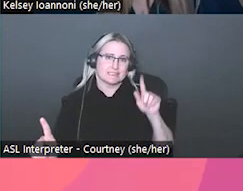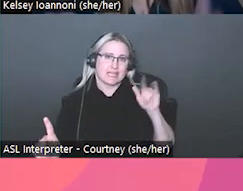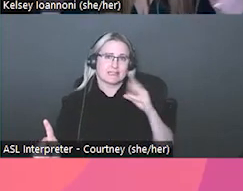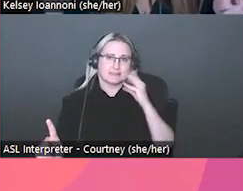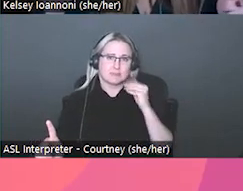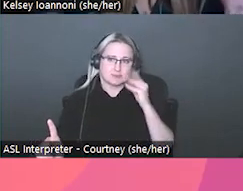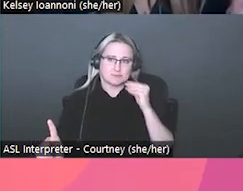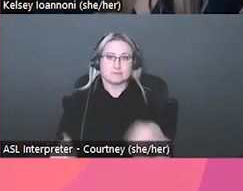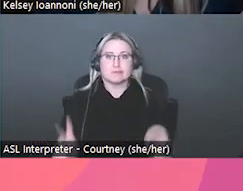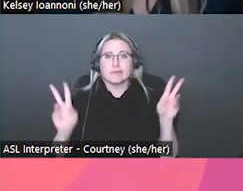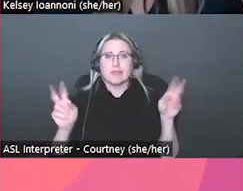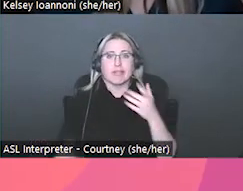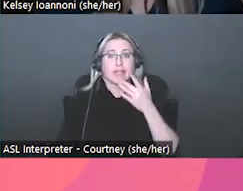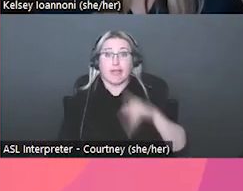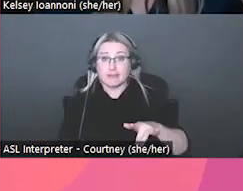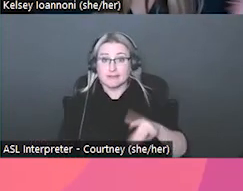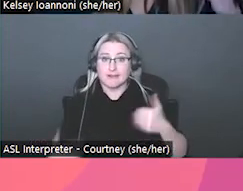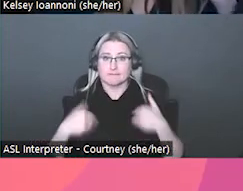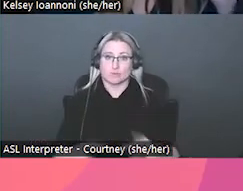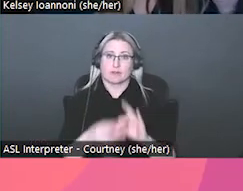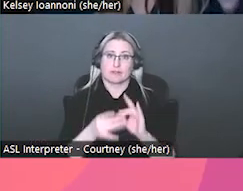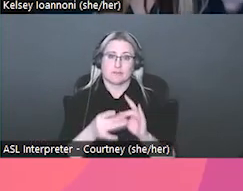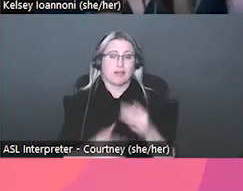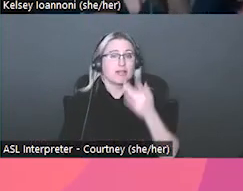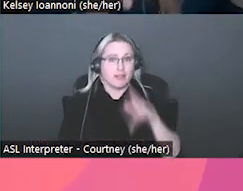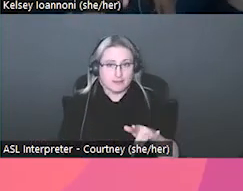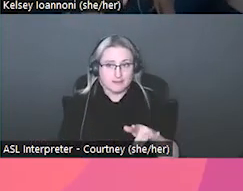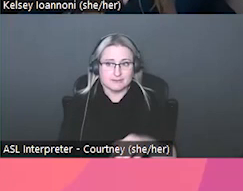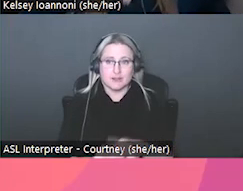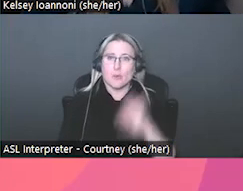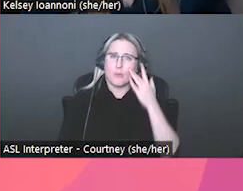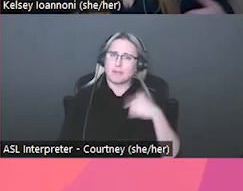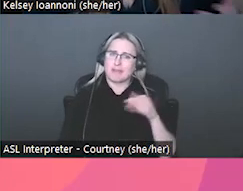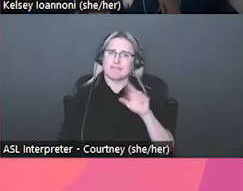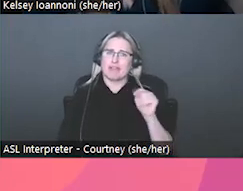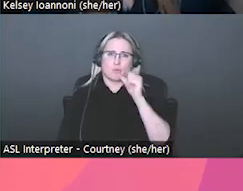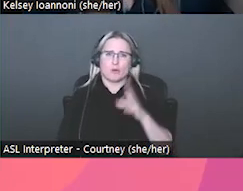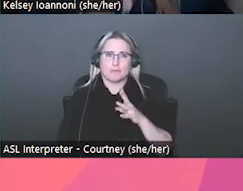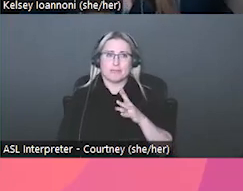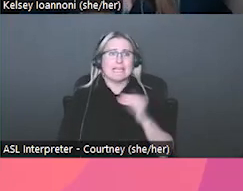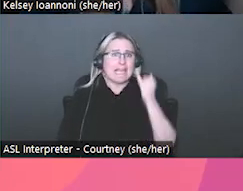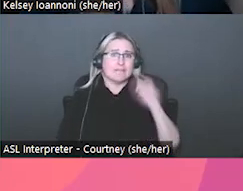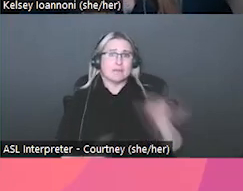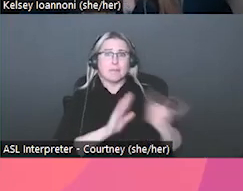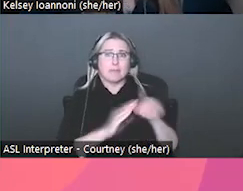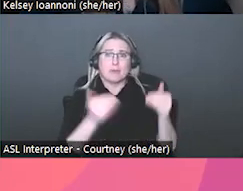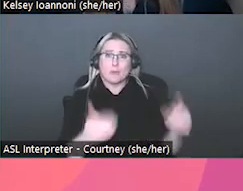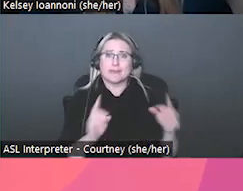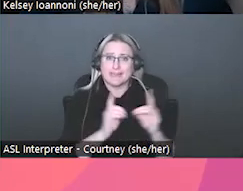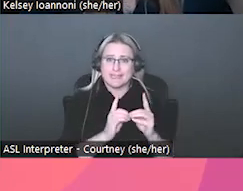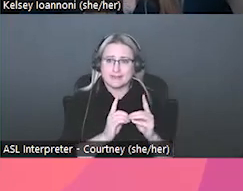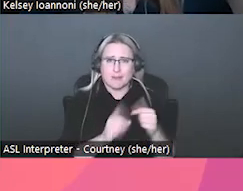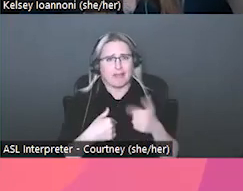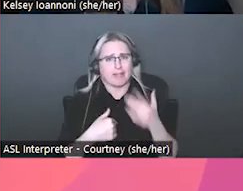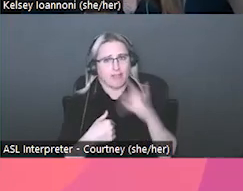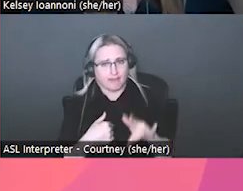of how lucky she is to be in that relationship, how lucky we are as fat women when someone, quote, chooses to date us, what